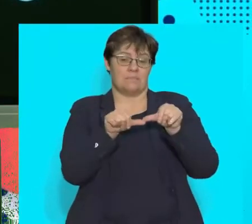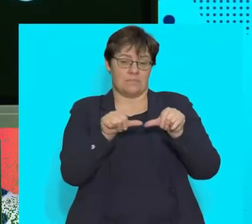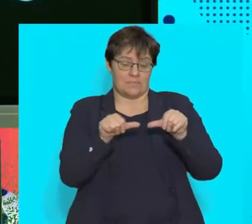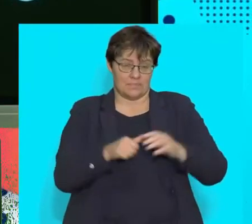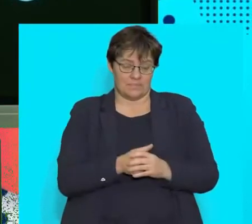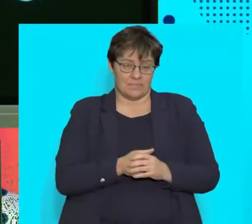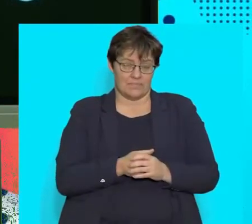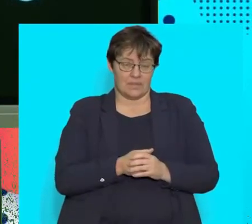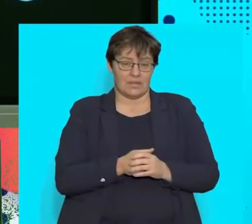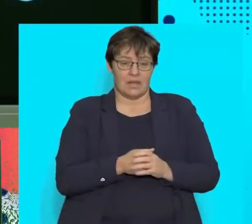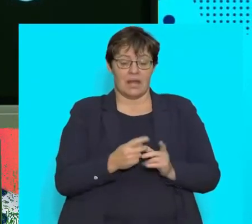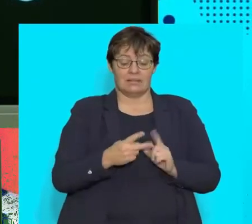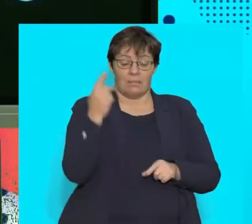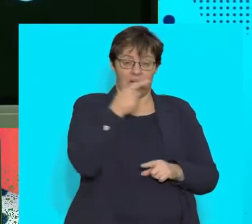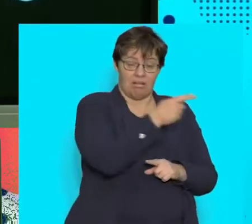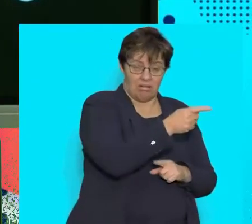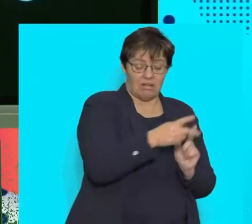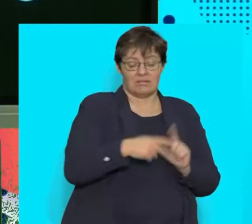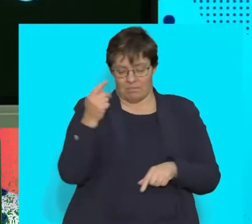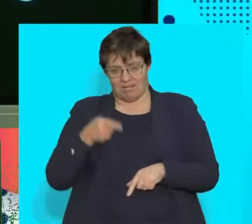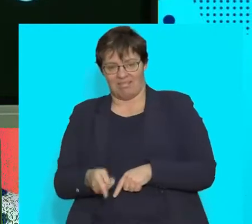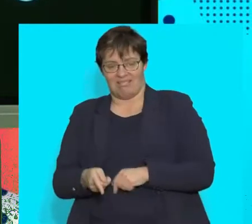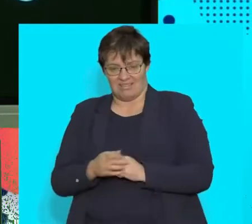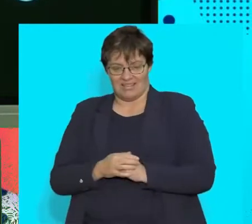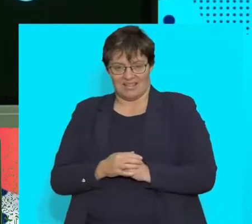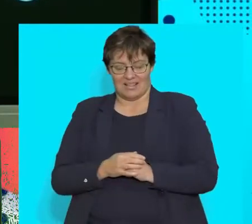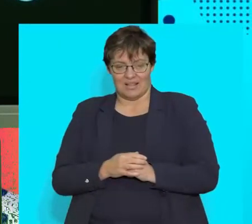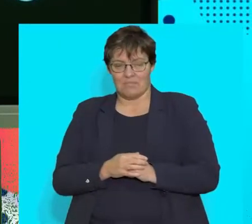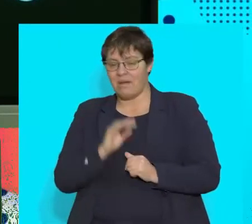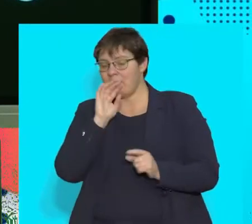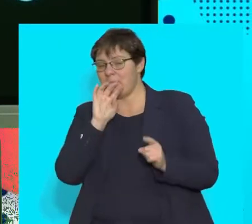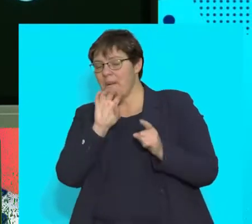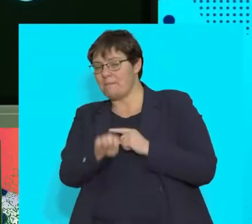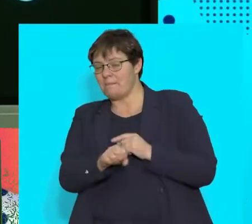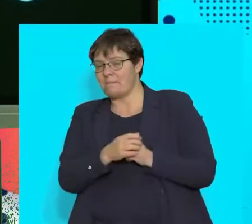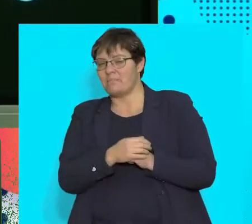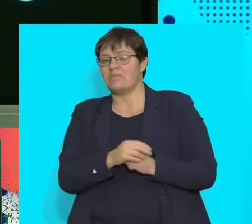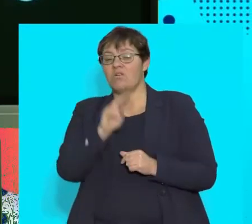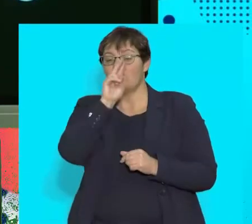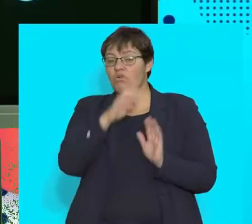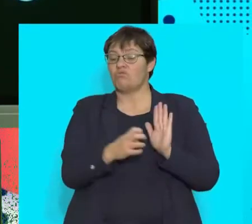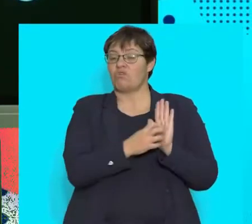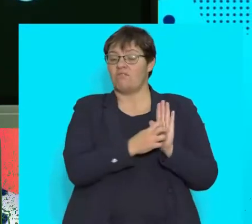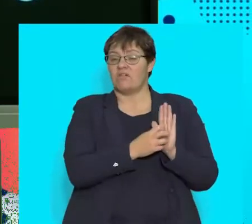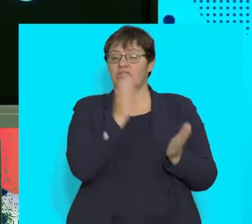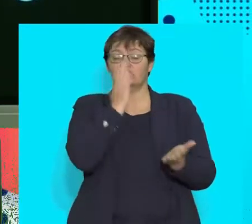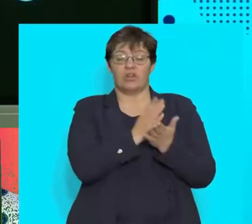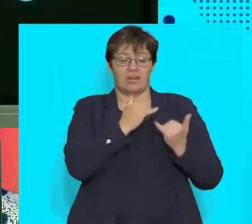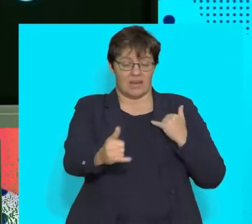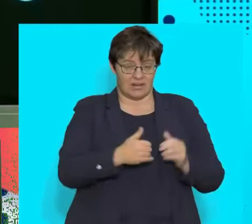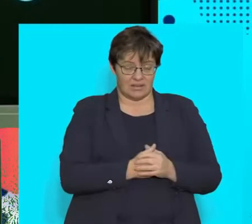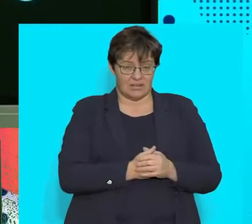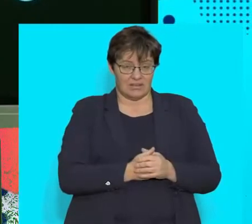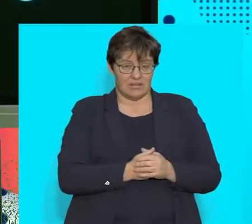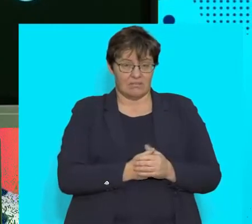proportion. So if you double the one, you double the other. And that's what you can tell by looking at a graph with a straight line, but